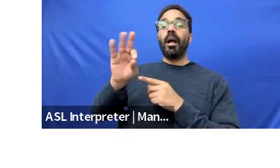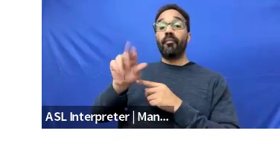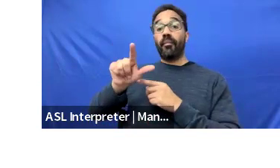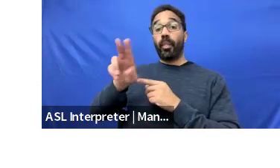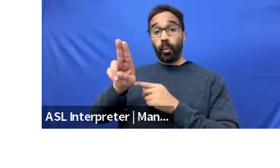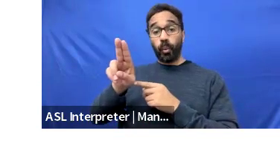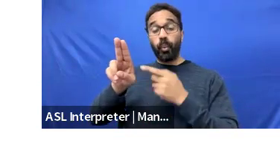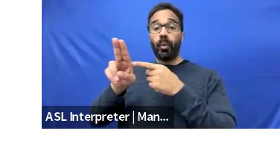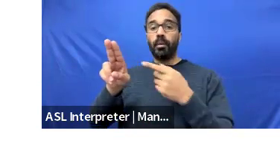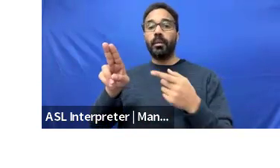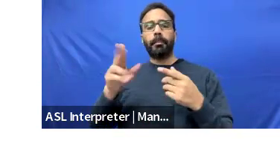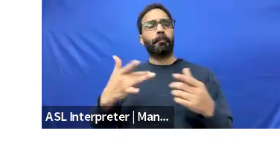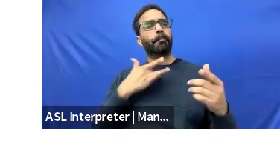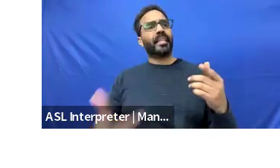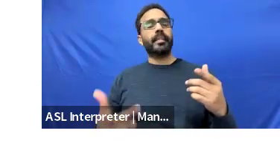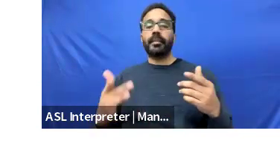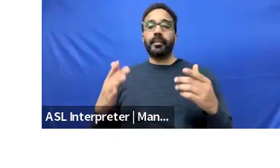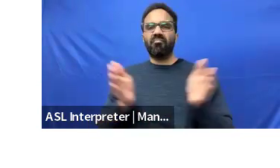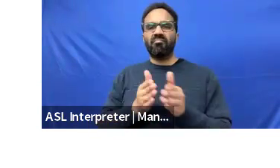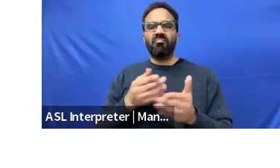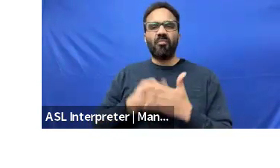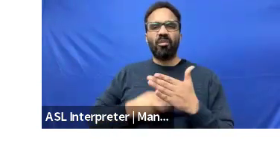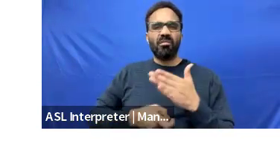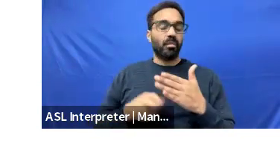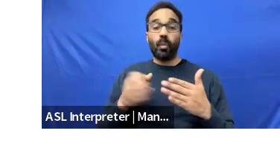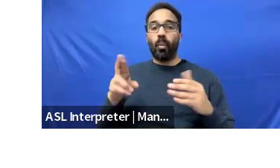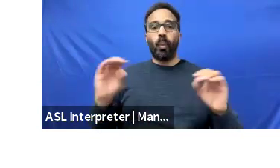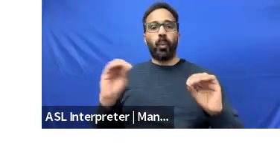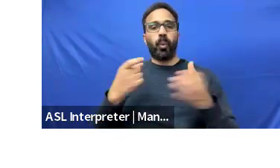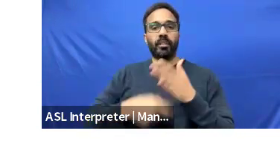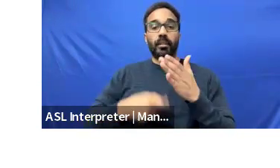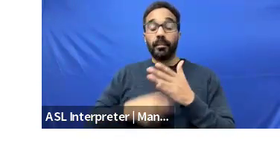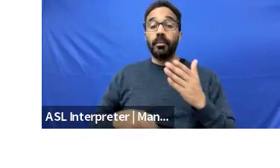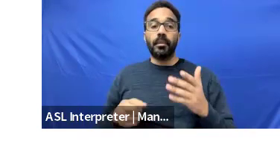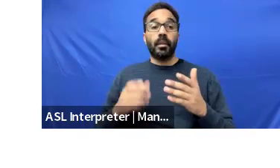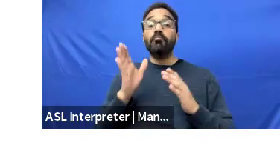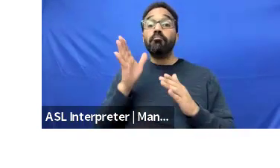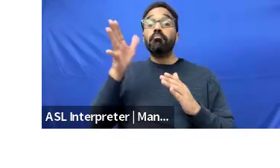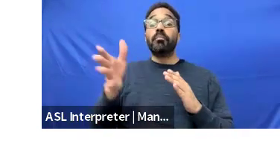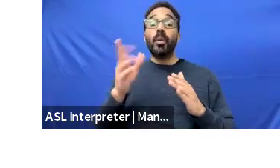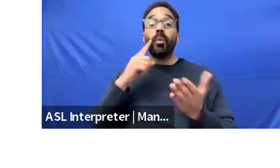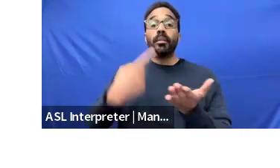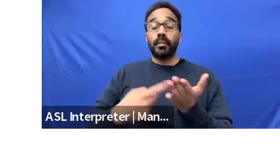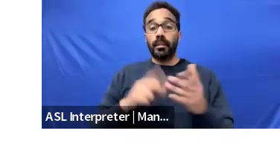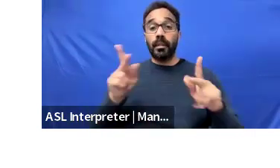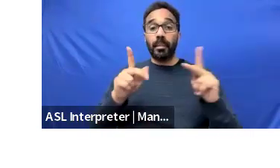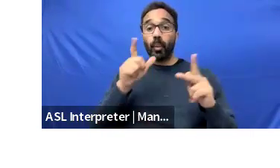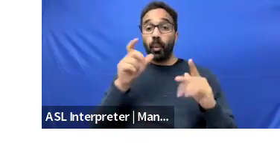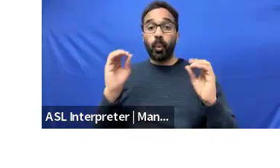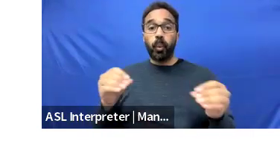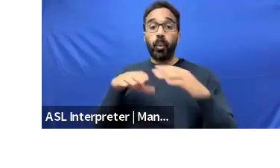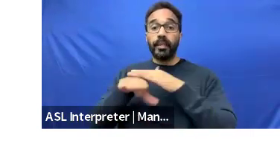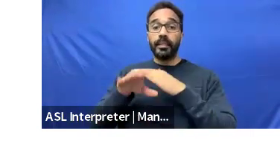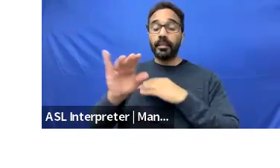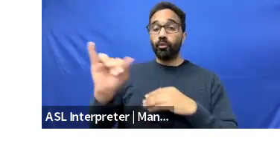low or no cost. And then a little bit later, we're going to talk about for individuals who don't have access to healthcare or had